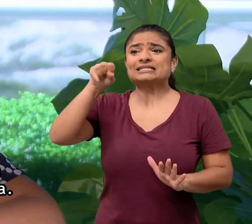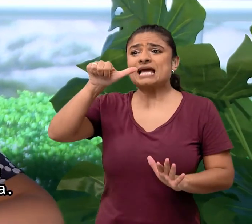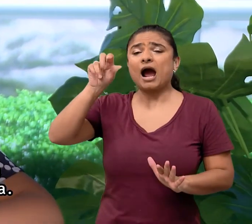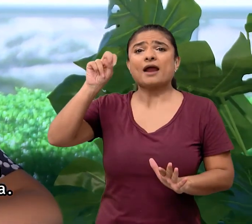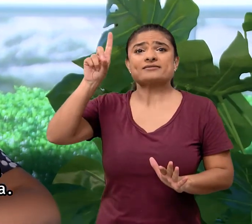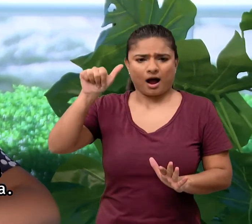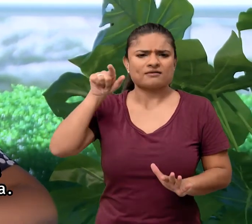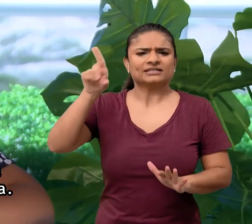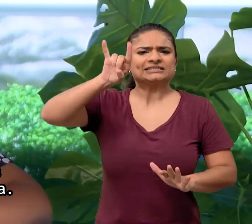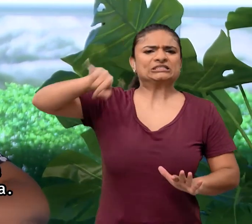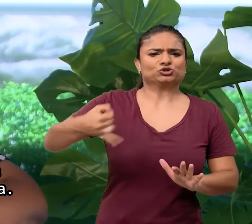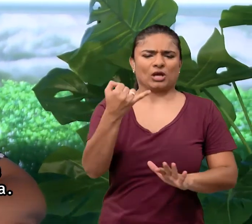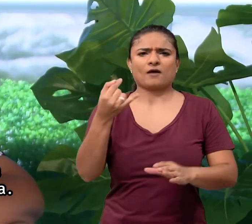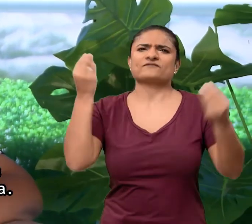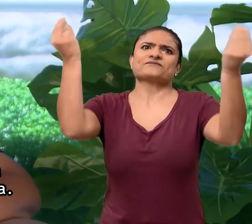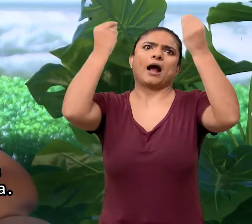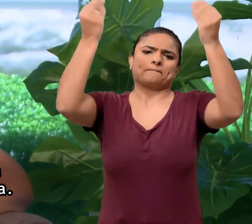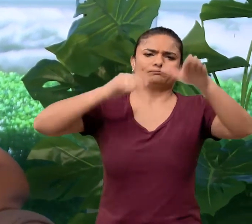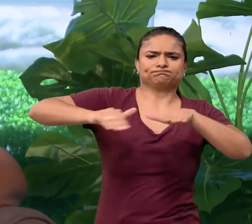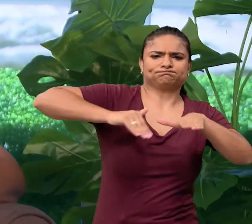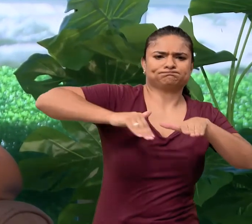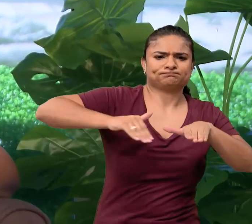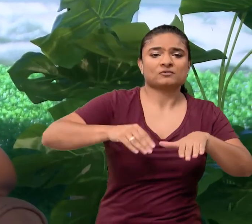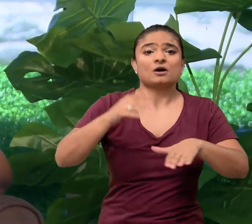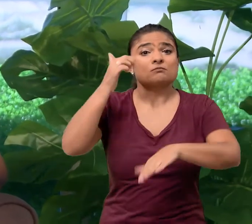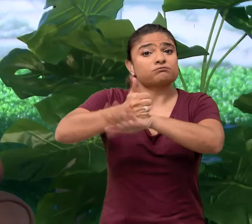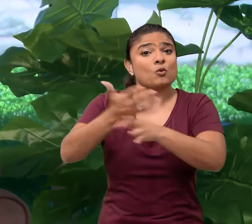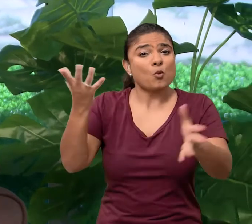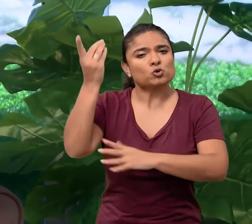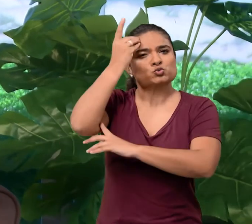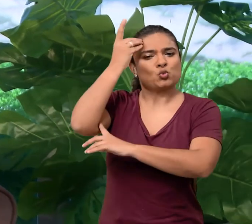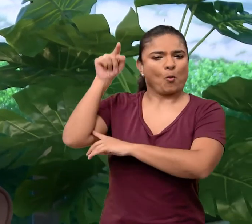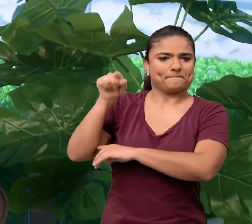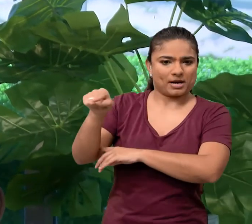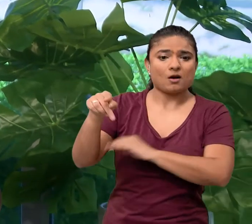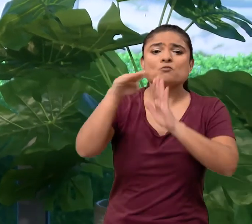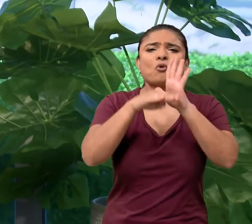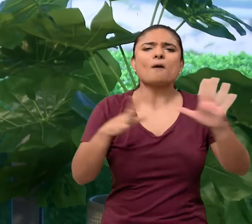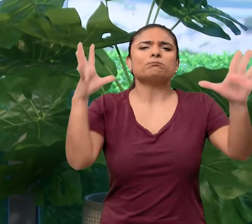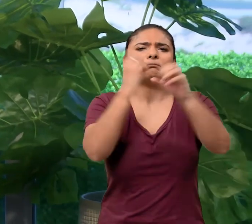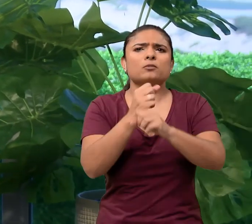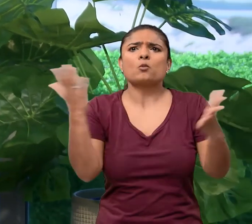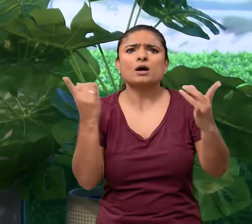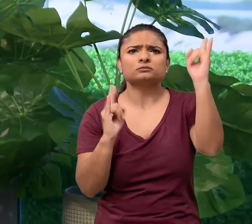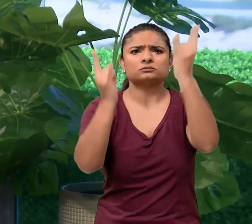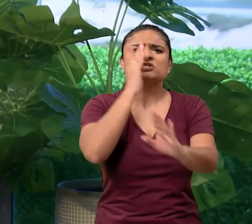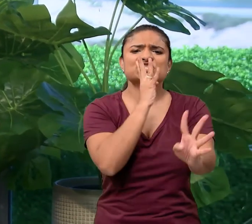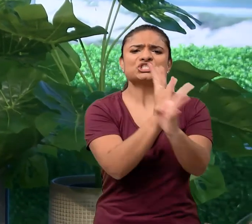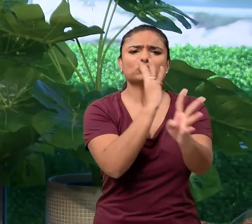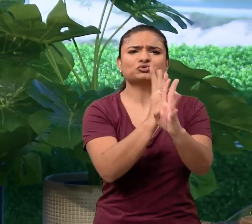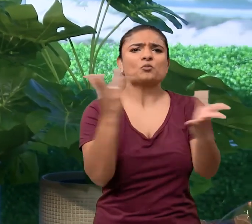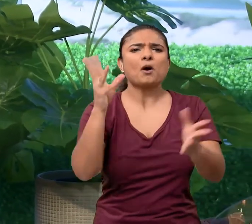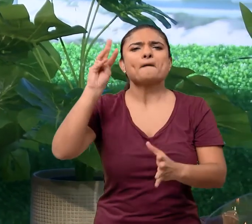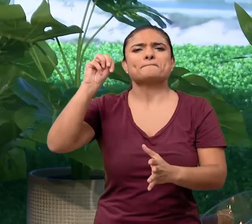Siyanda Makanya, famously known as DJ Kabila, a South African DJ based in Durban with his roots from the dusty township of